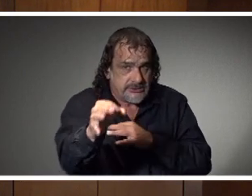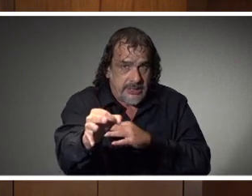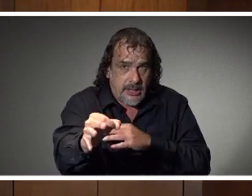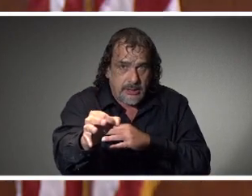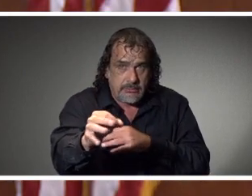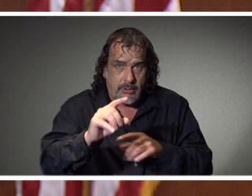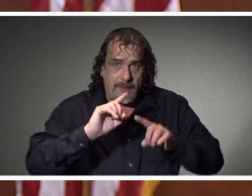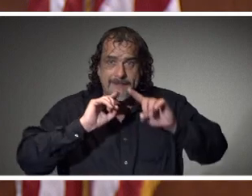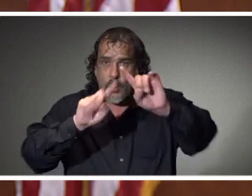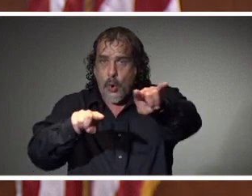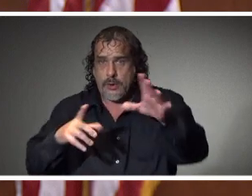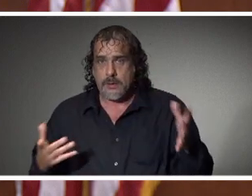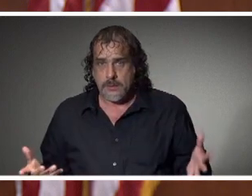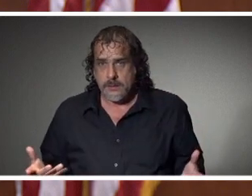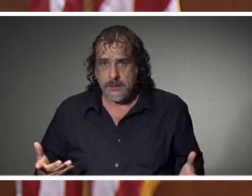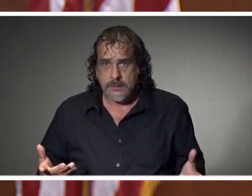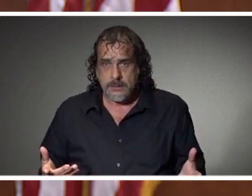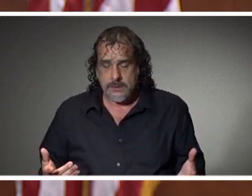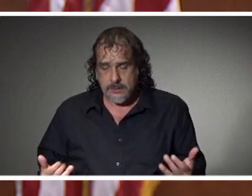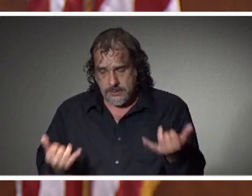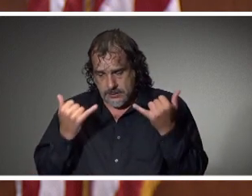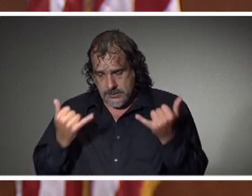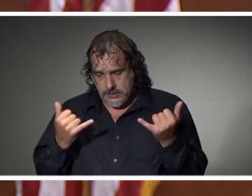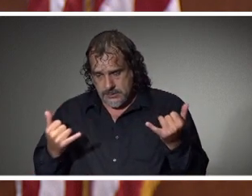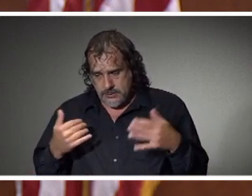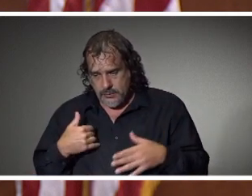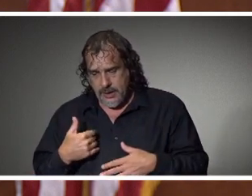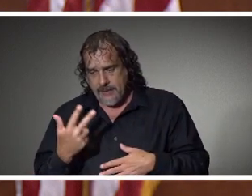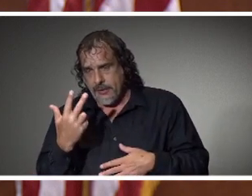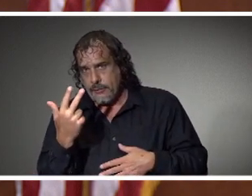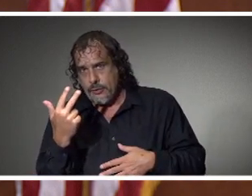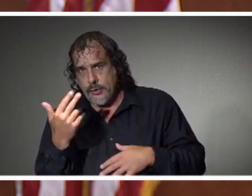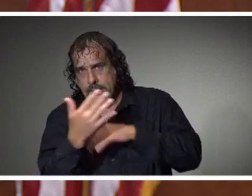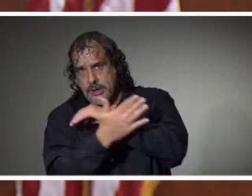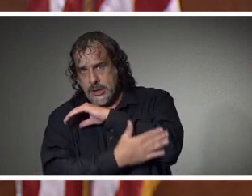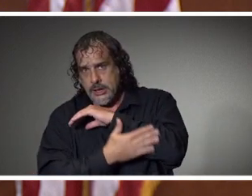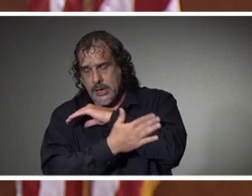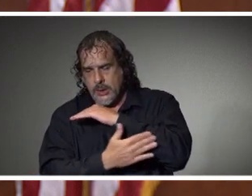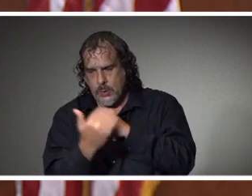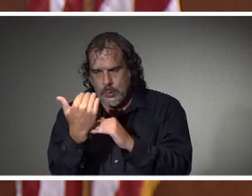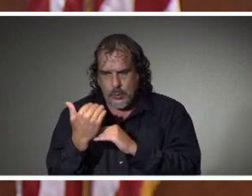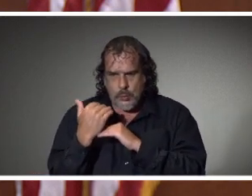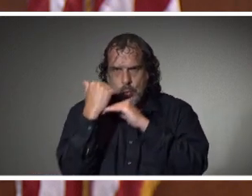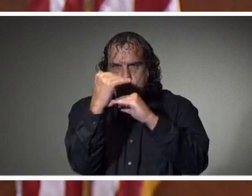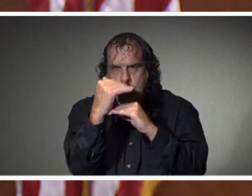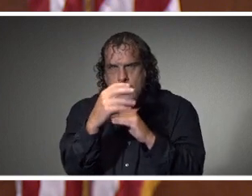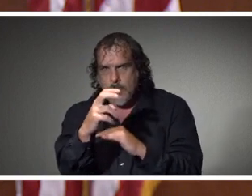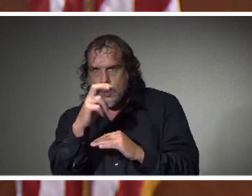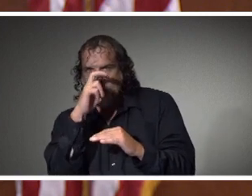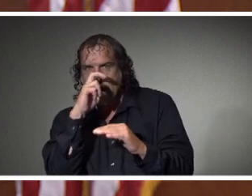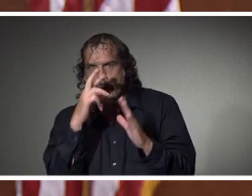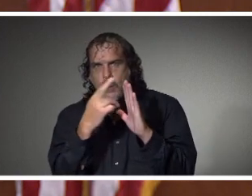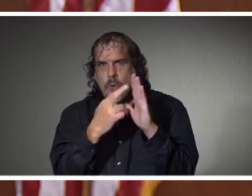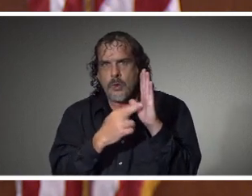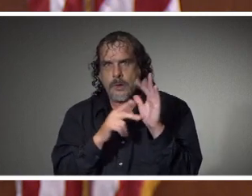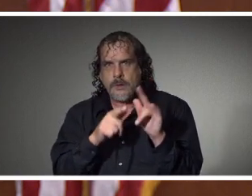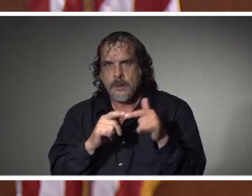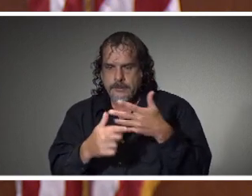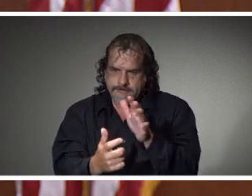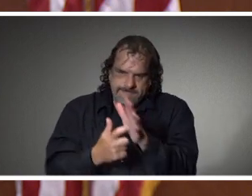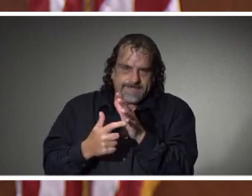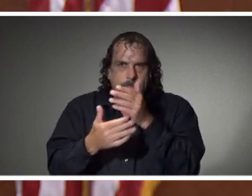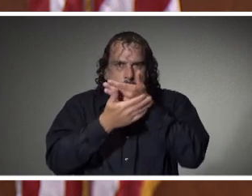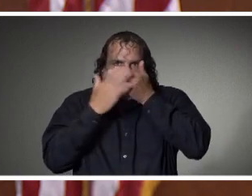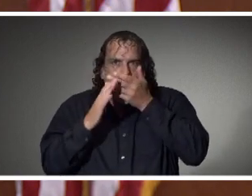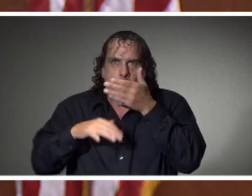our order. We do currently have 13 counties with requirements to wear masks in